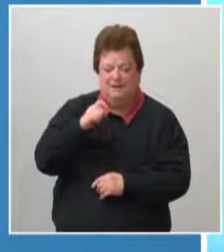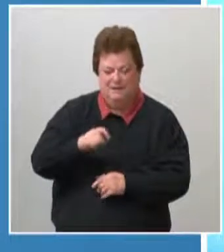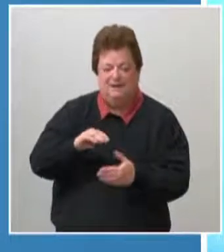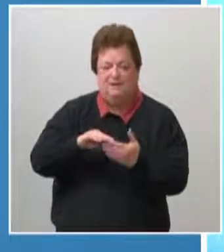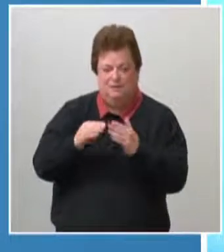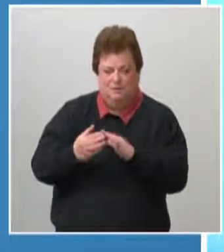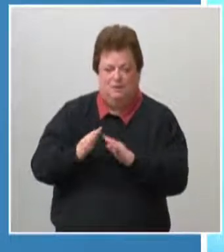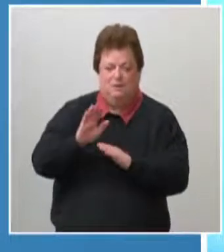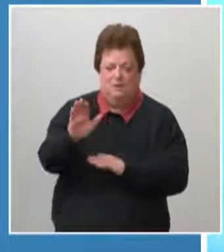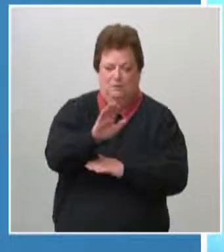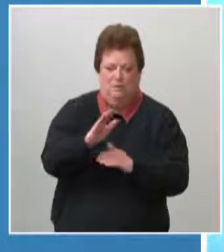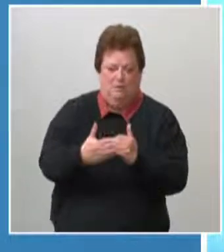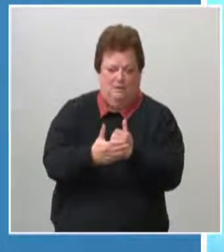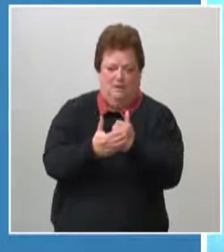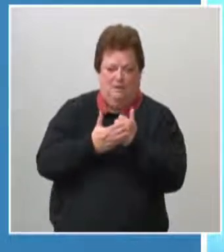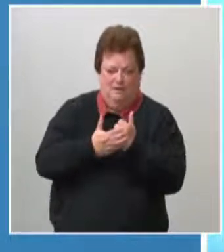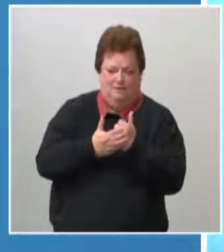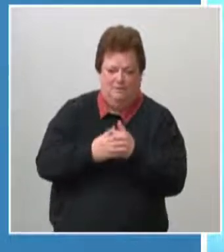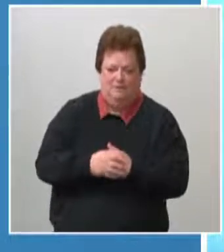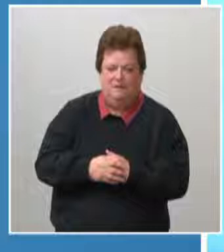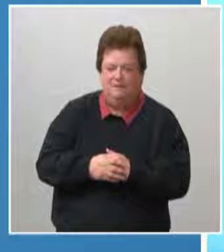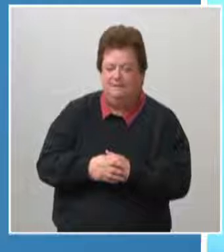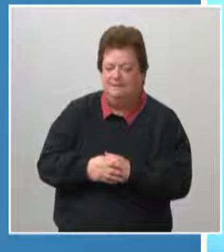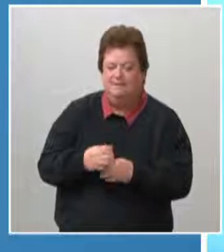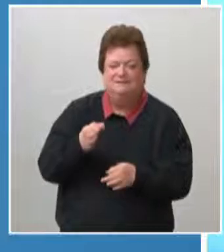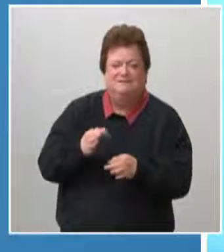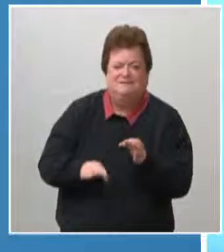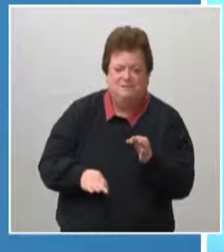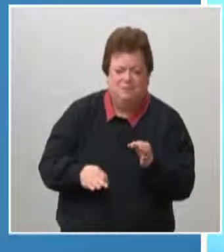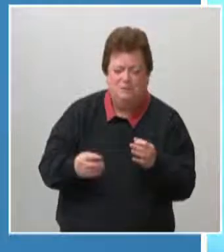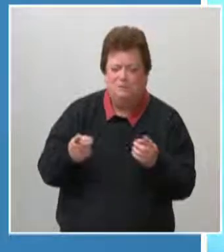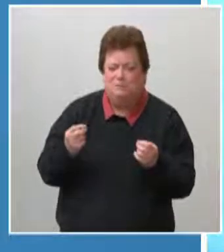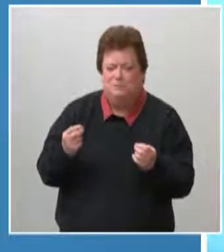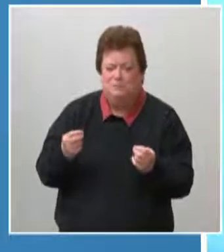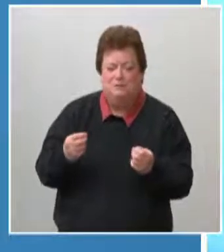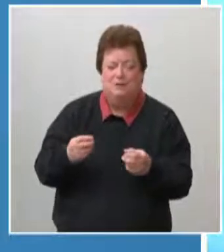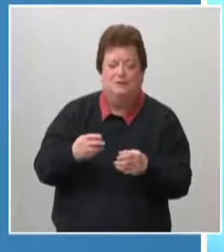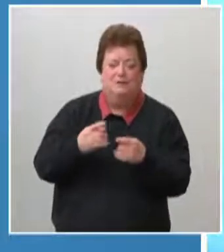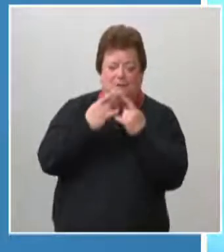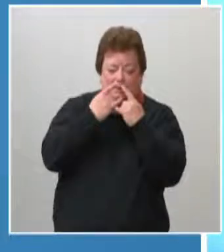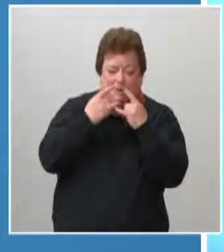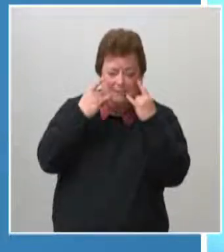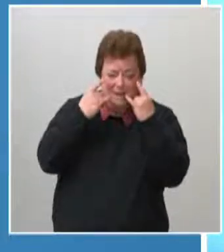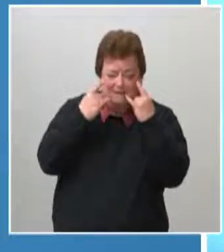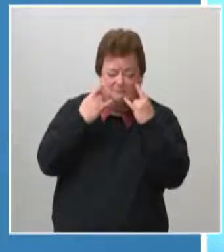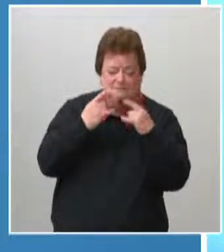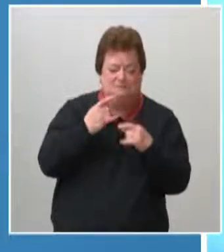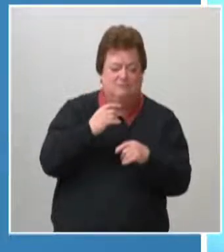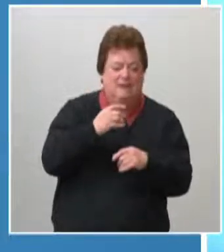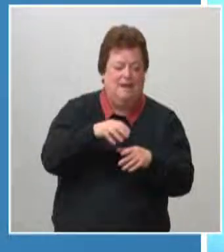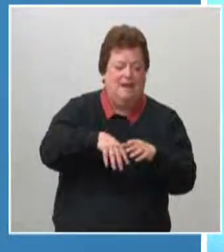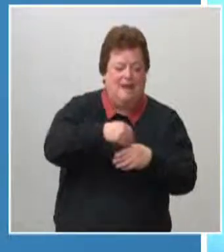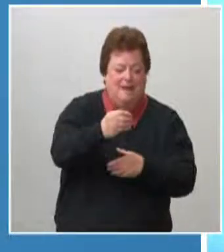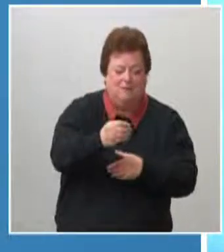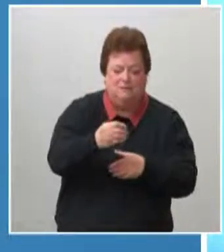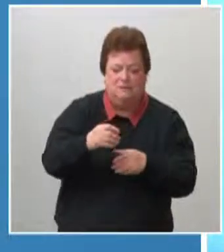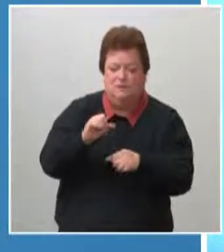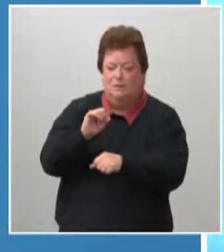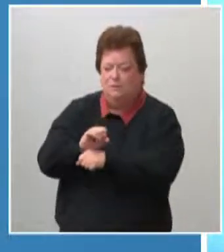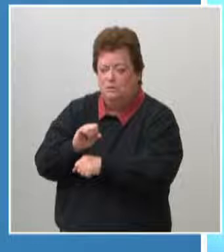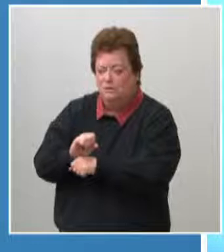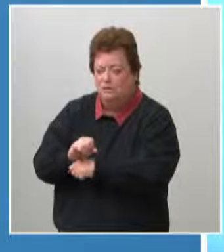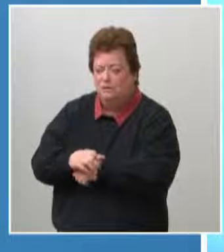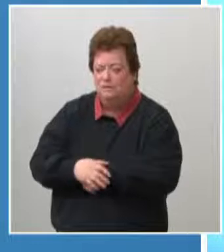community's help. It's as simple as wearing a mask when you're out in public or at work. Masks have